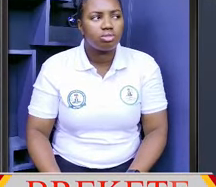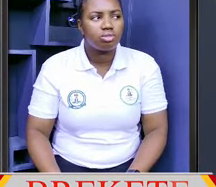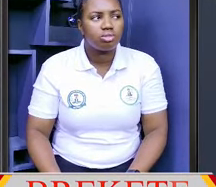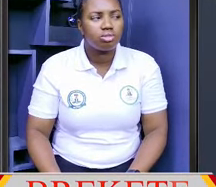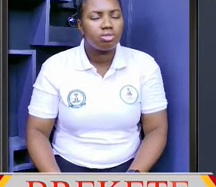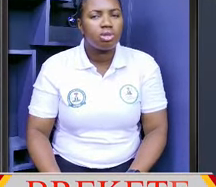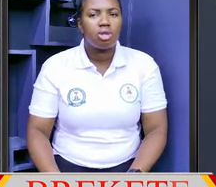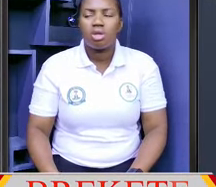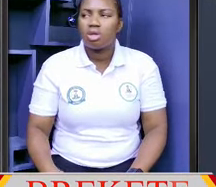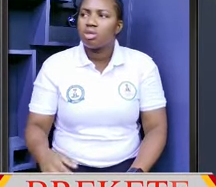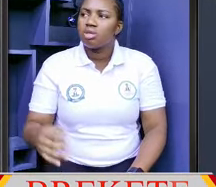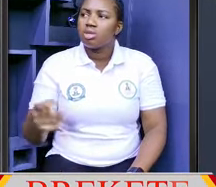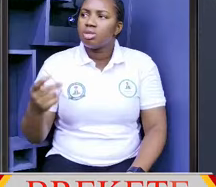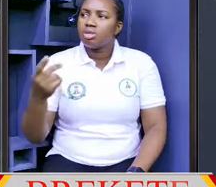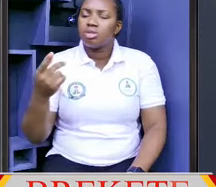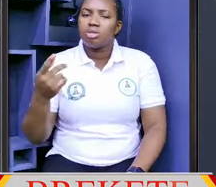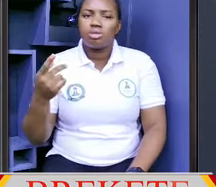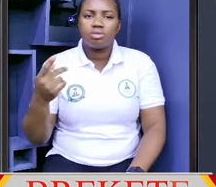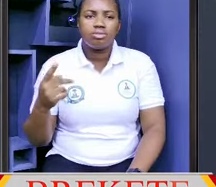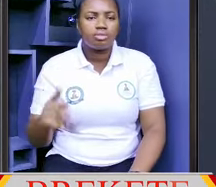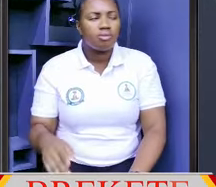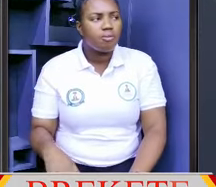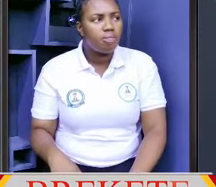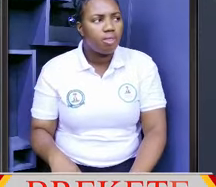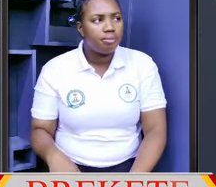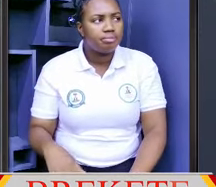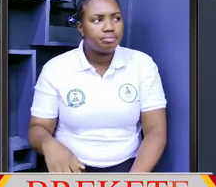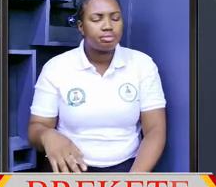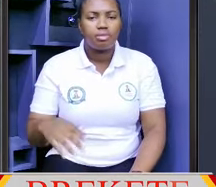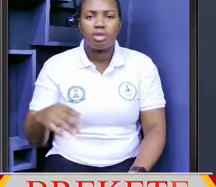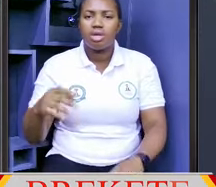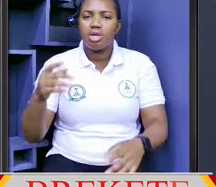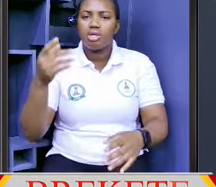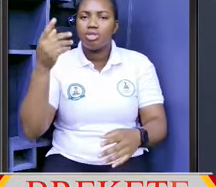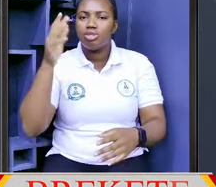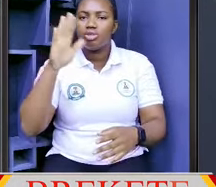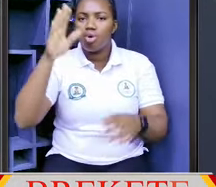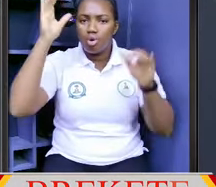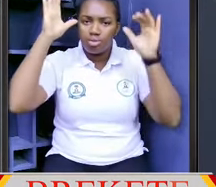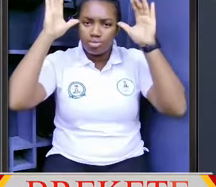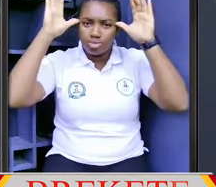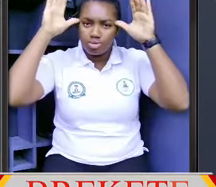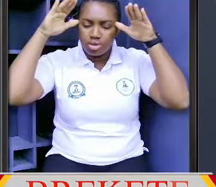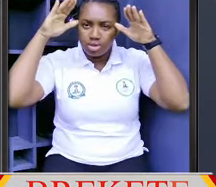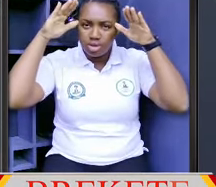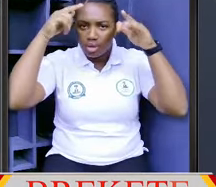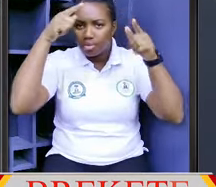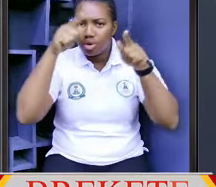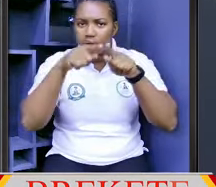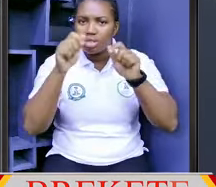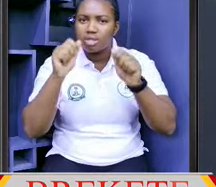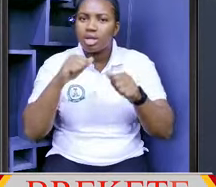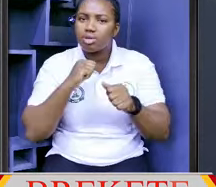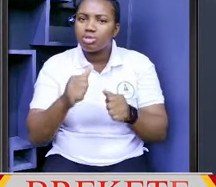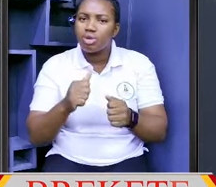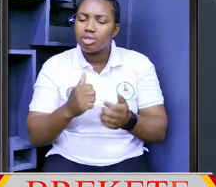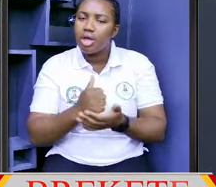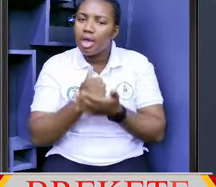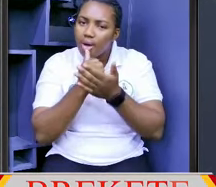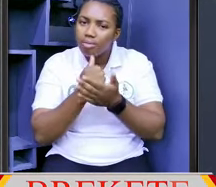If ordinary mosque, they no fit carry your cry, go to the central mosque, may they raise money for you?